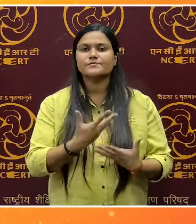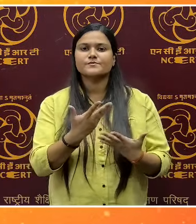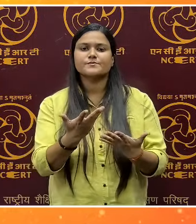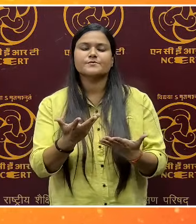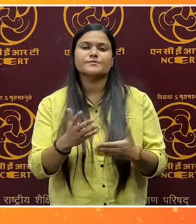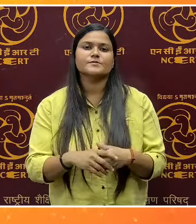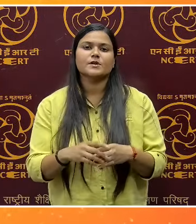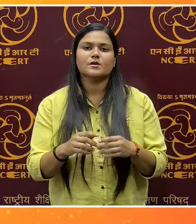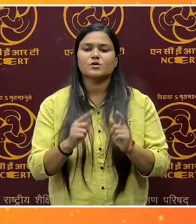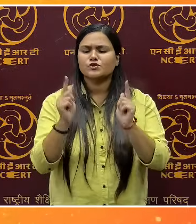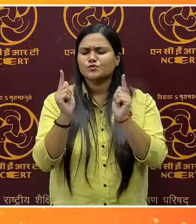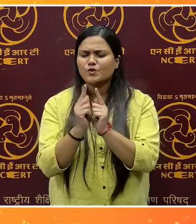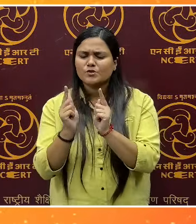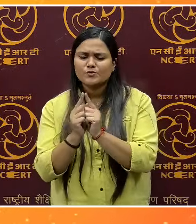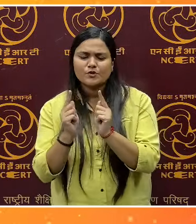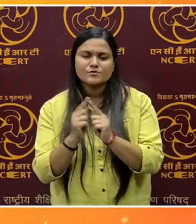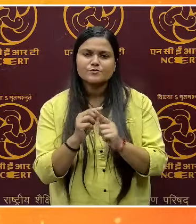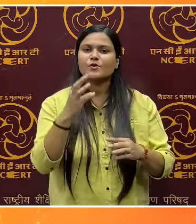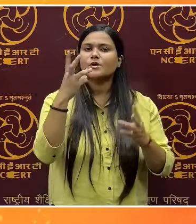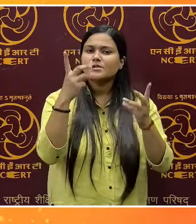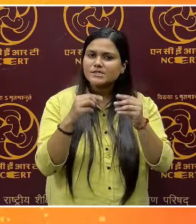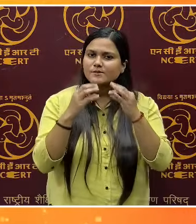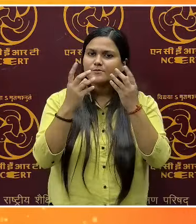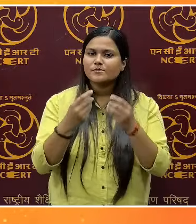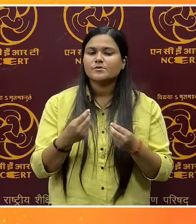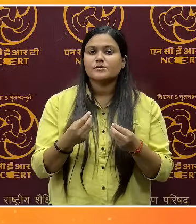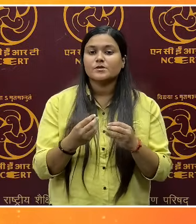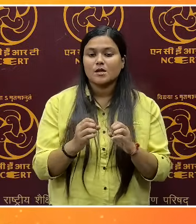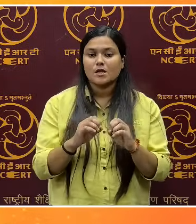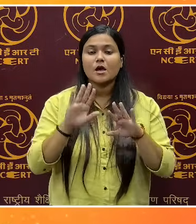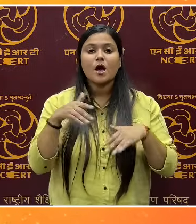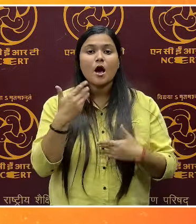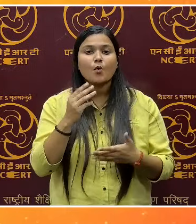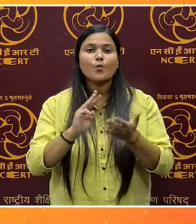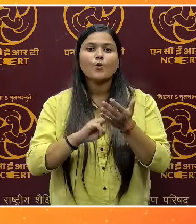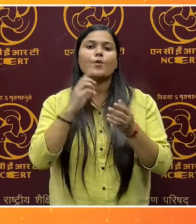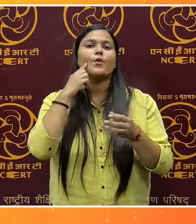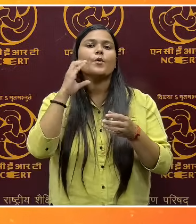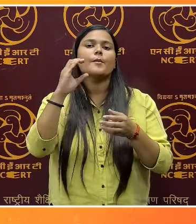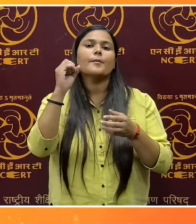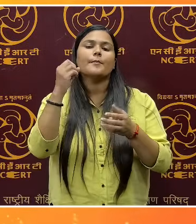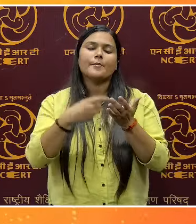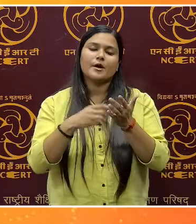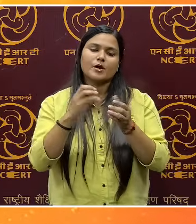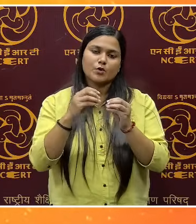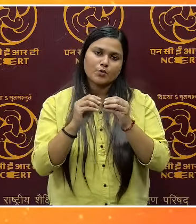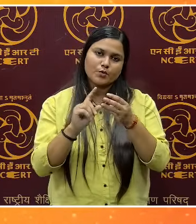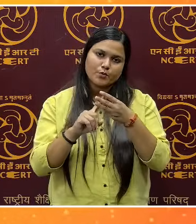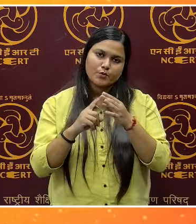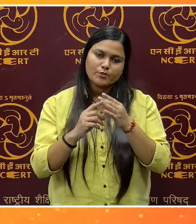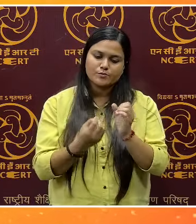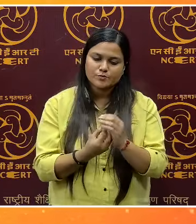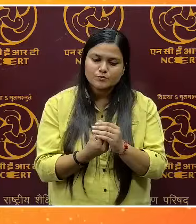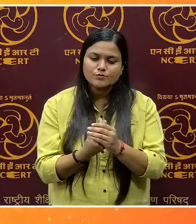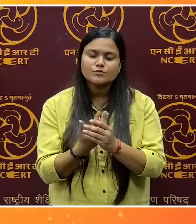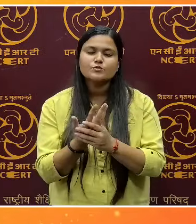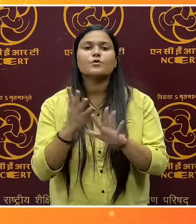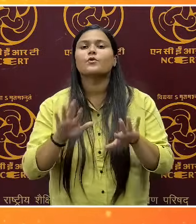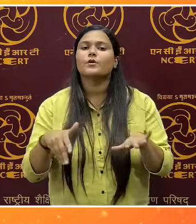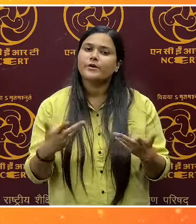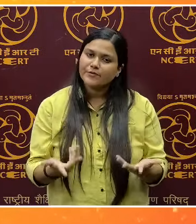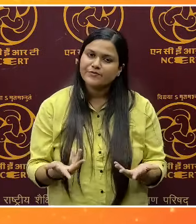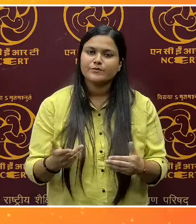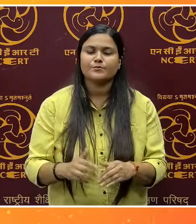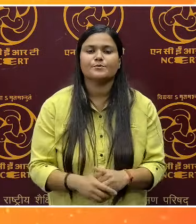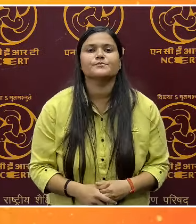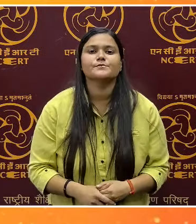extremely small numbers like growth of microbes. Okay, We can't, we can't it. express them with the help